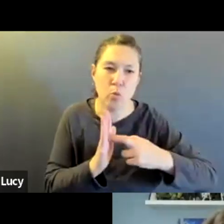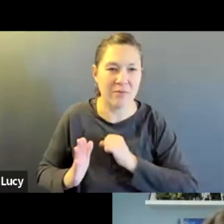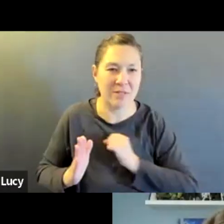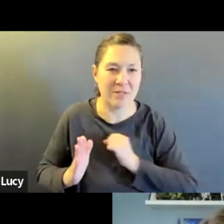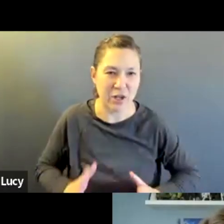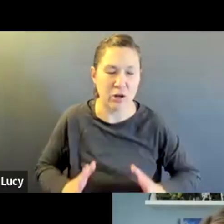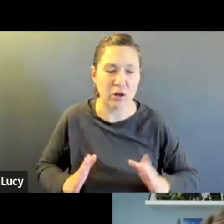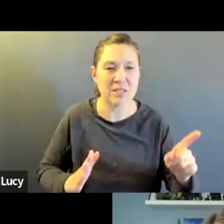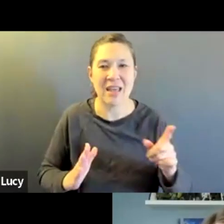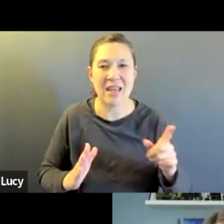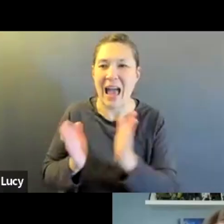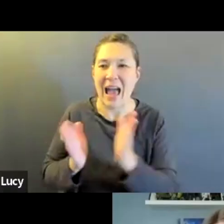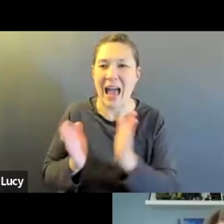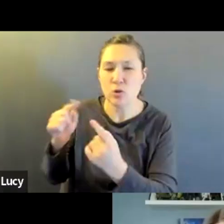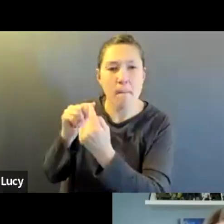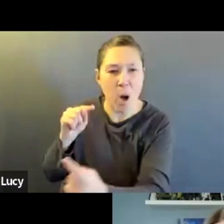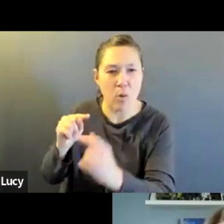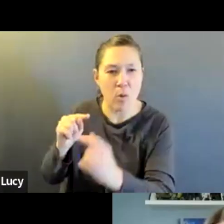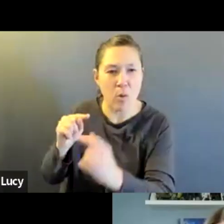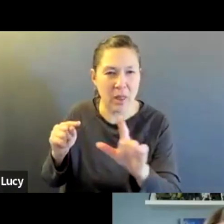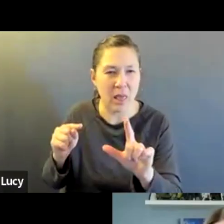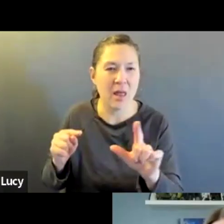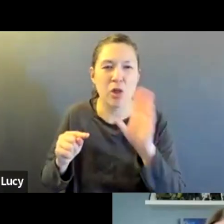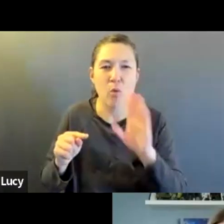proposal that would eliminate the Department of Ed.